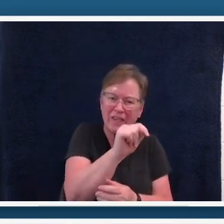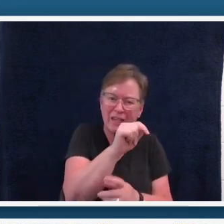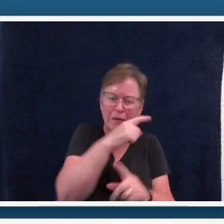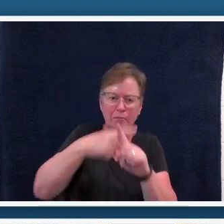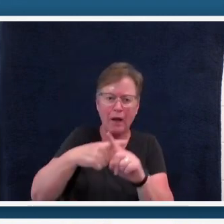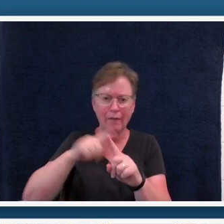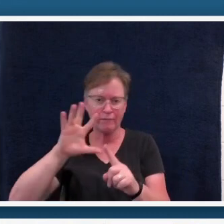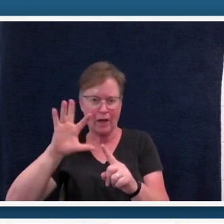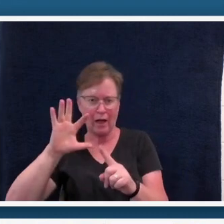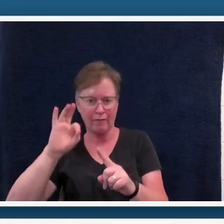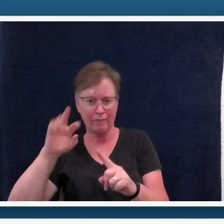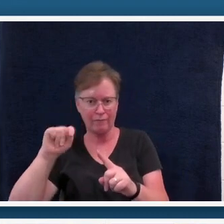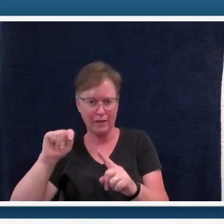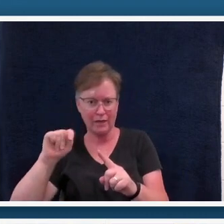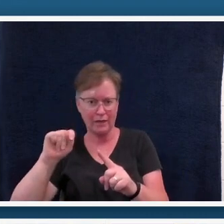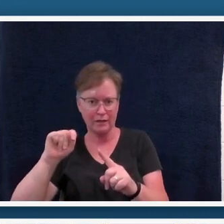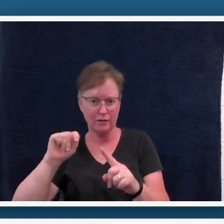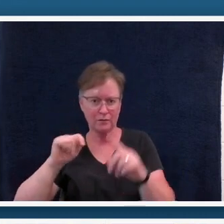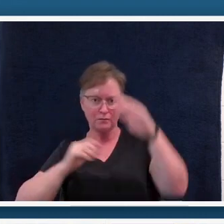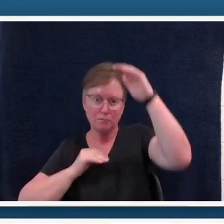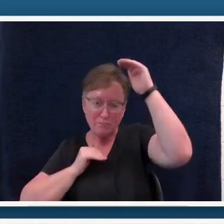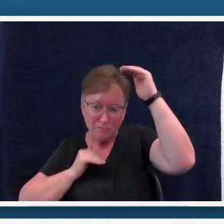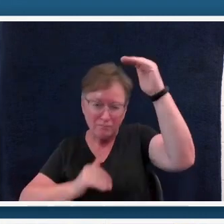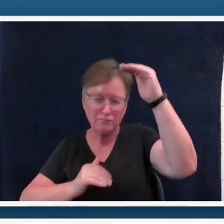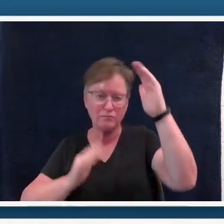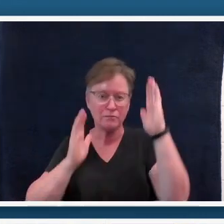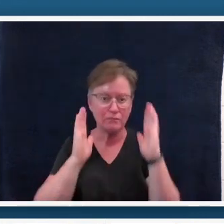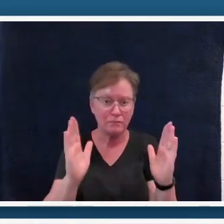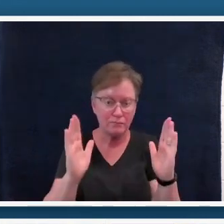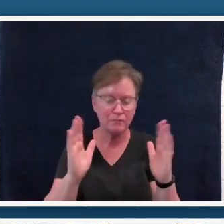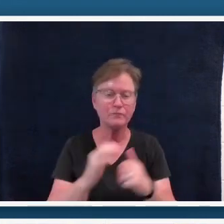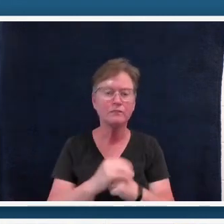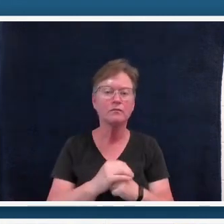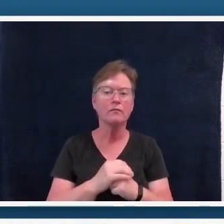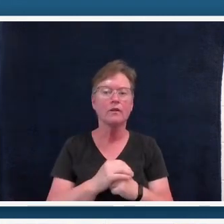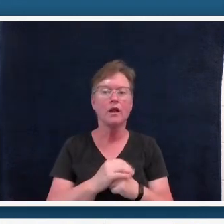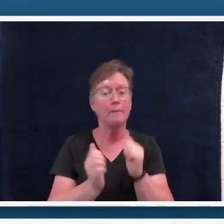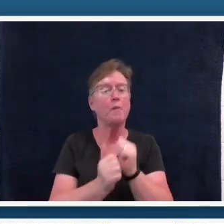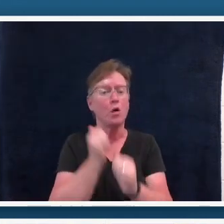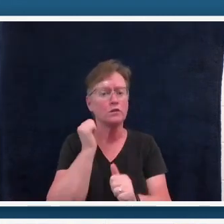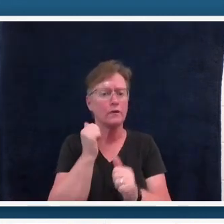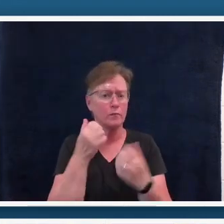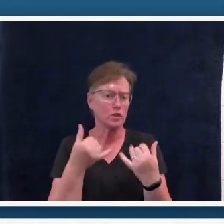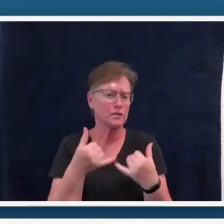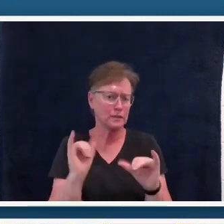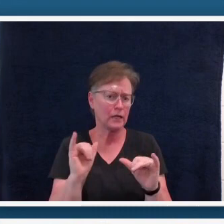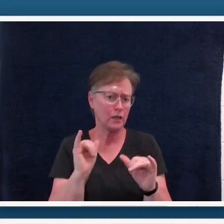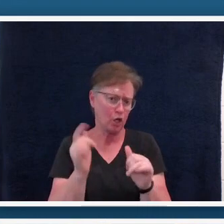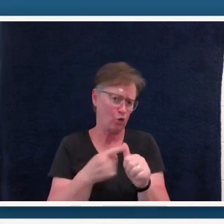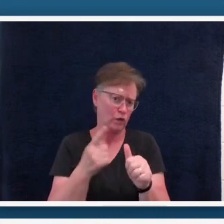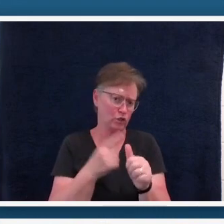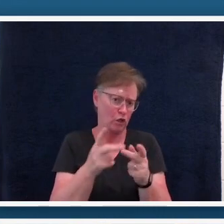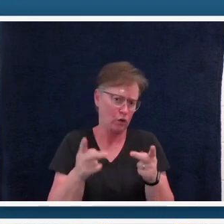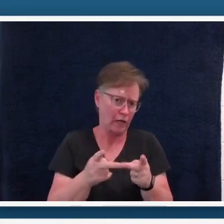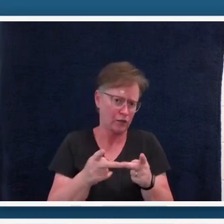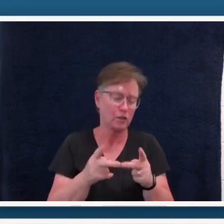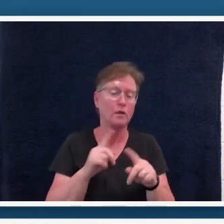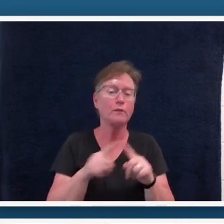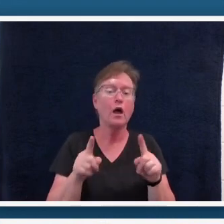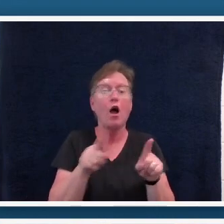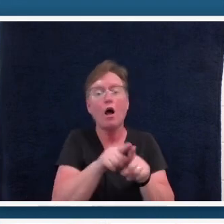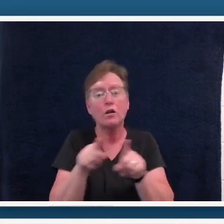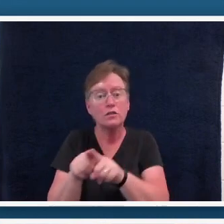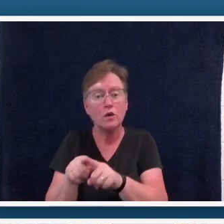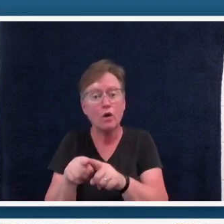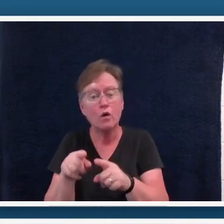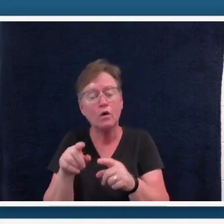are, of course, mostly still on the walls in their original locations, the Smithsonian is fortunate to have many of the mural studies